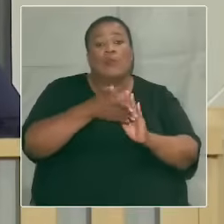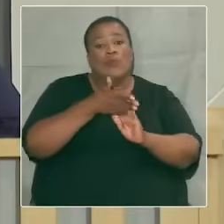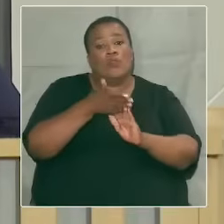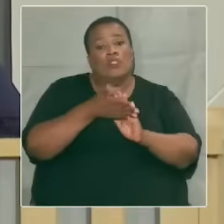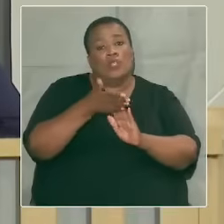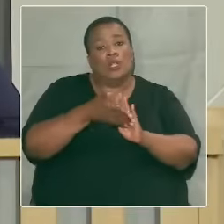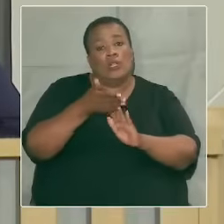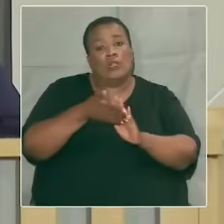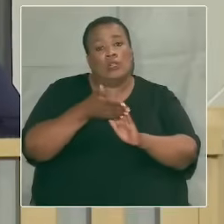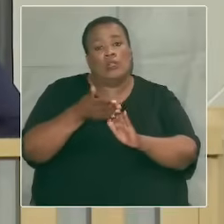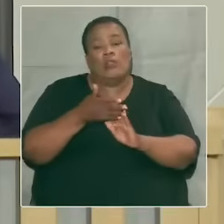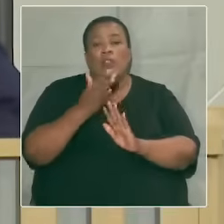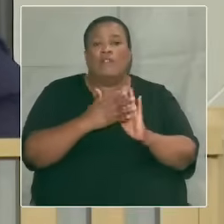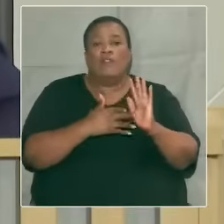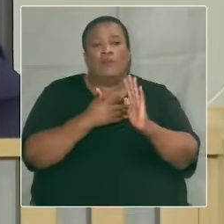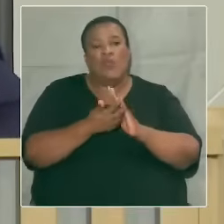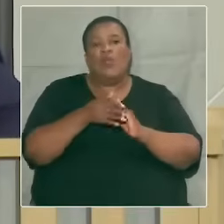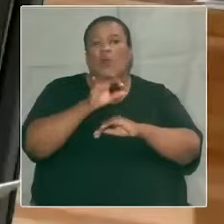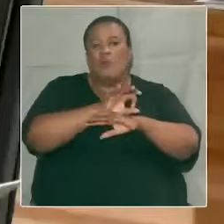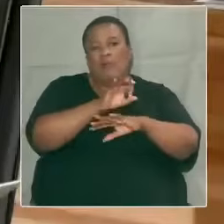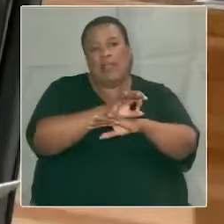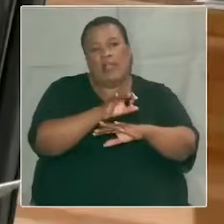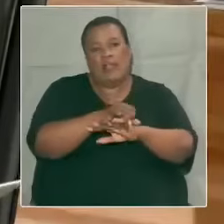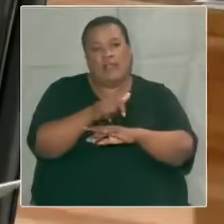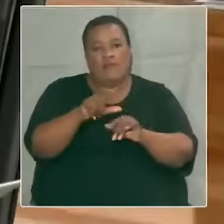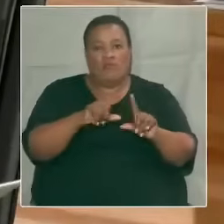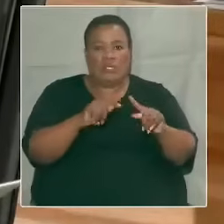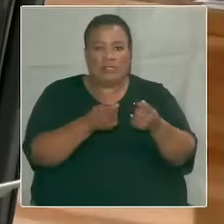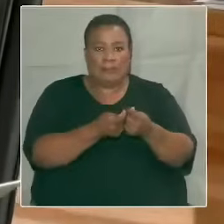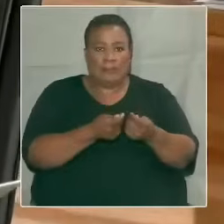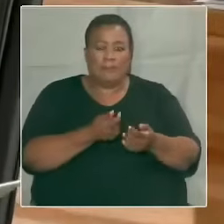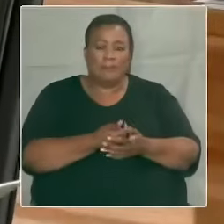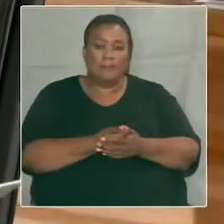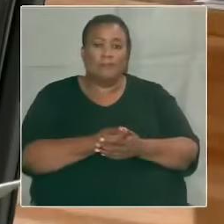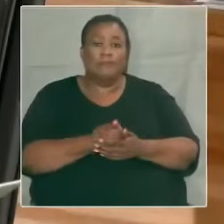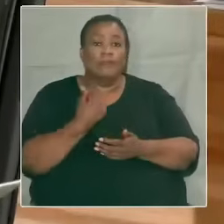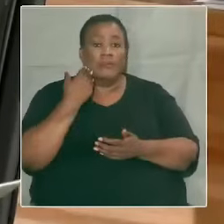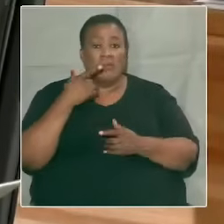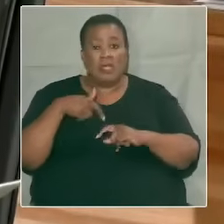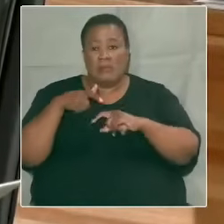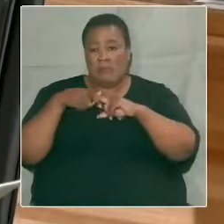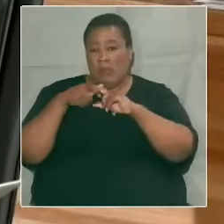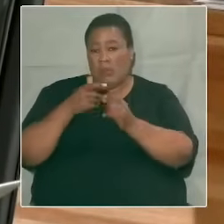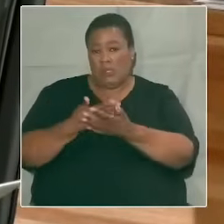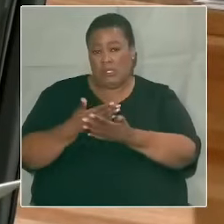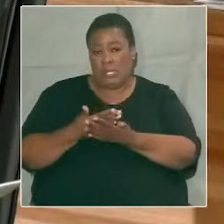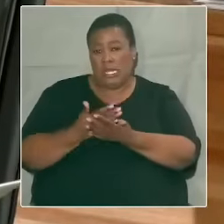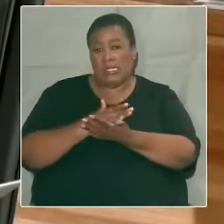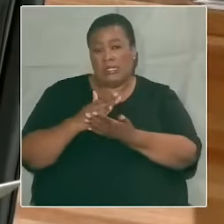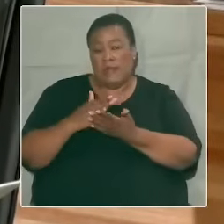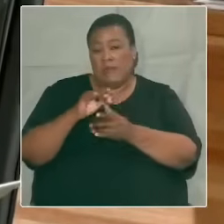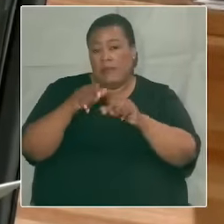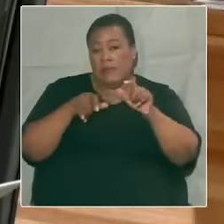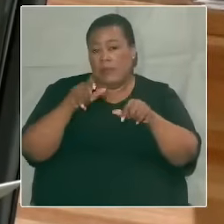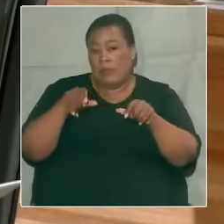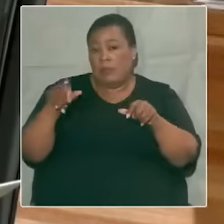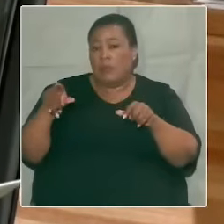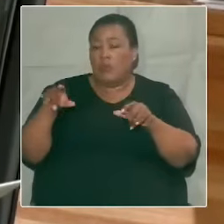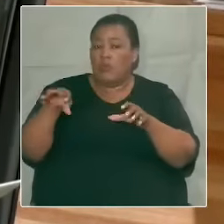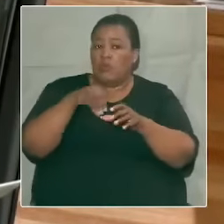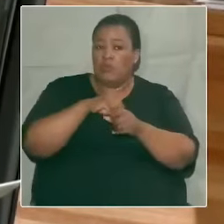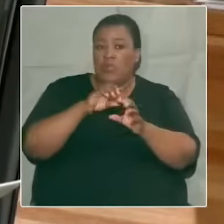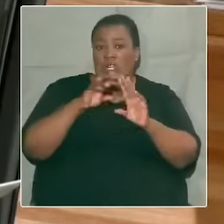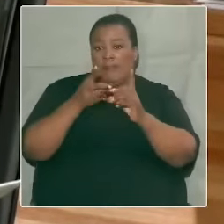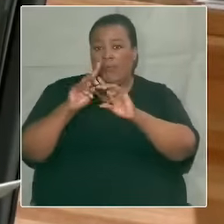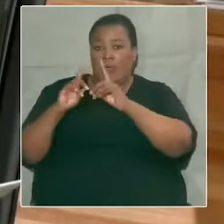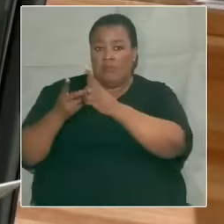framework. And if I can just pause here, some of the stakeholders that you mentioned here were also involved